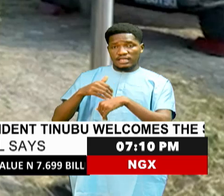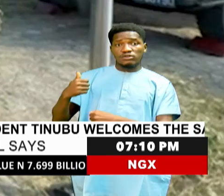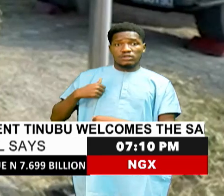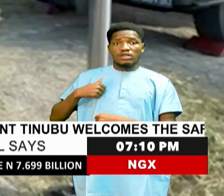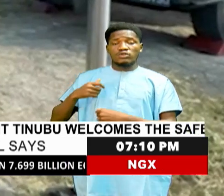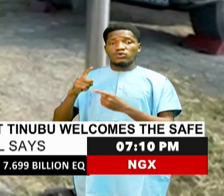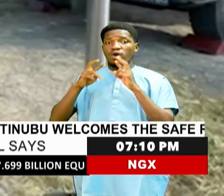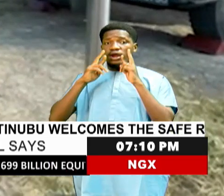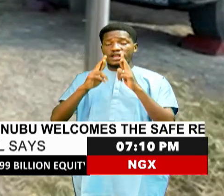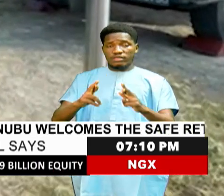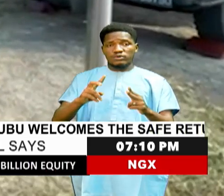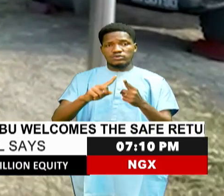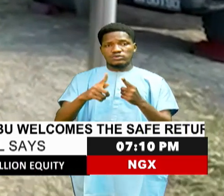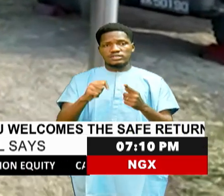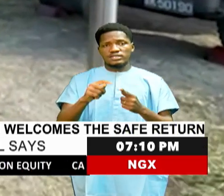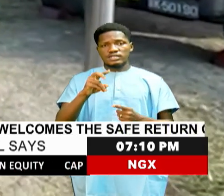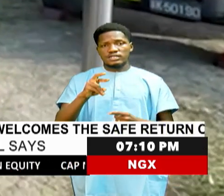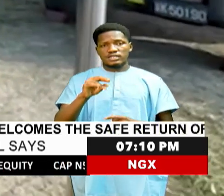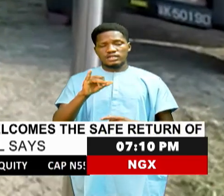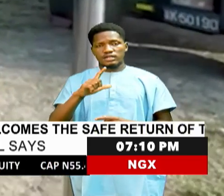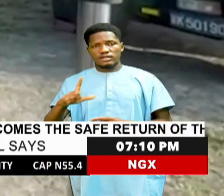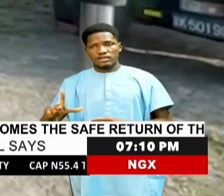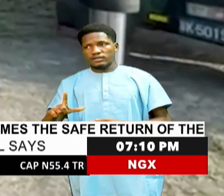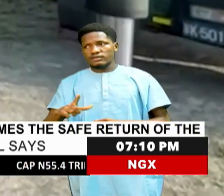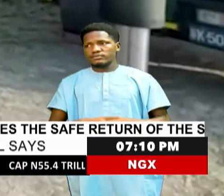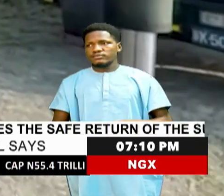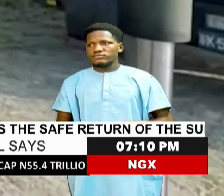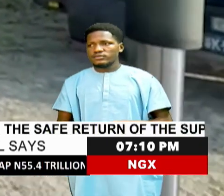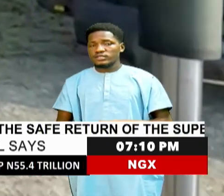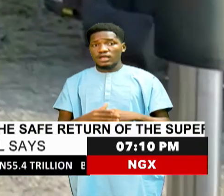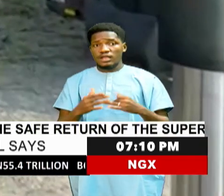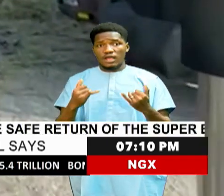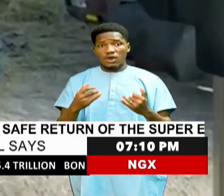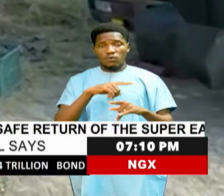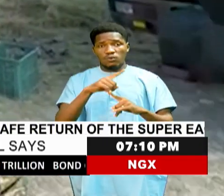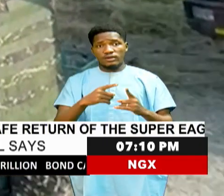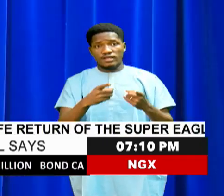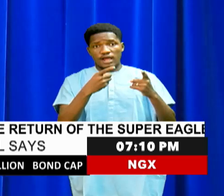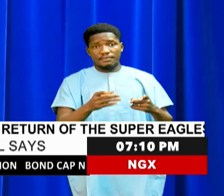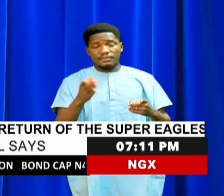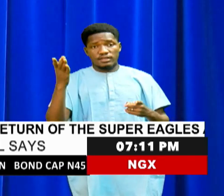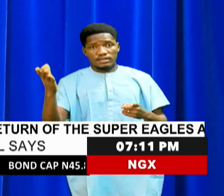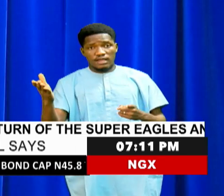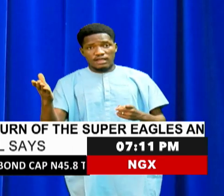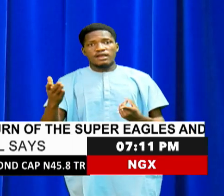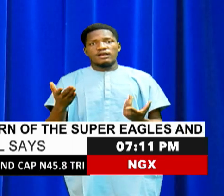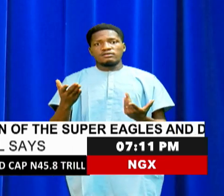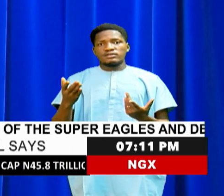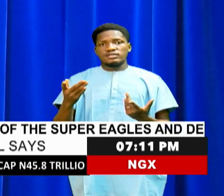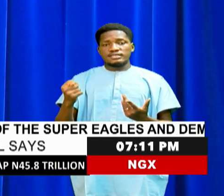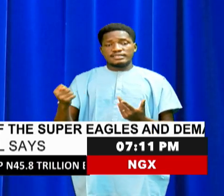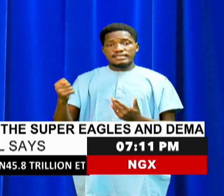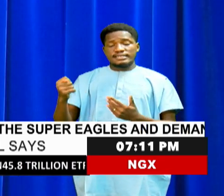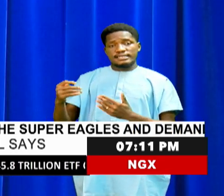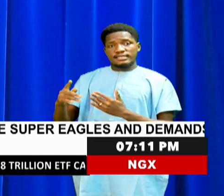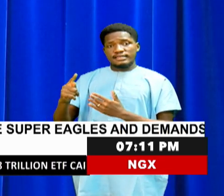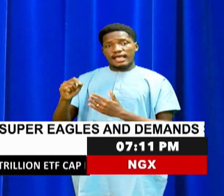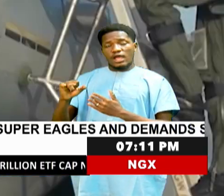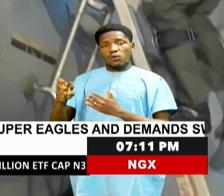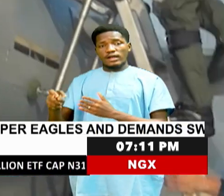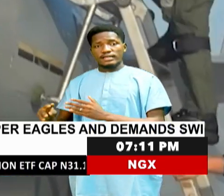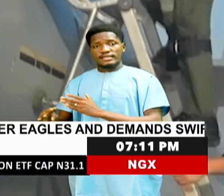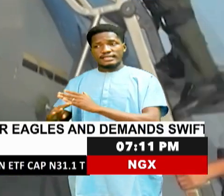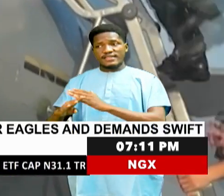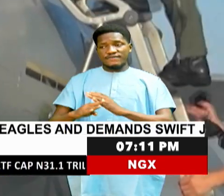the country heightened alert at the outlying islands administered by Taipei, Taiwan Defense Ministry said it